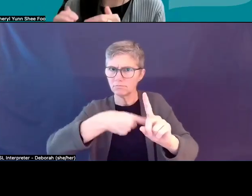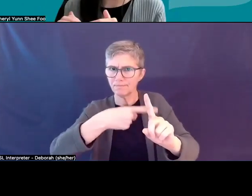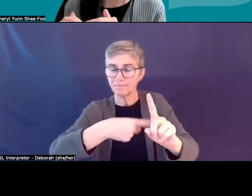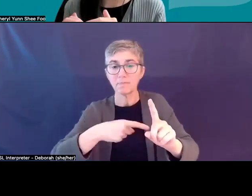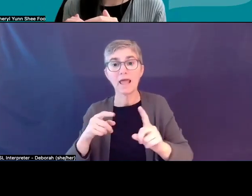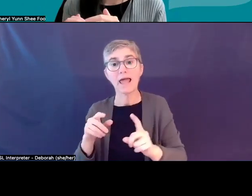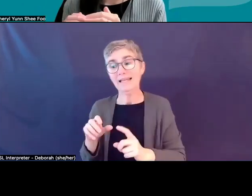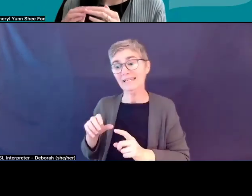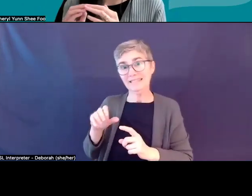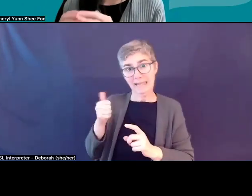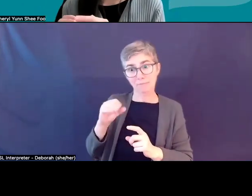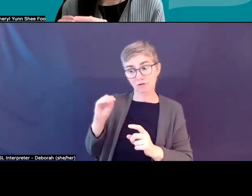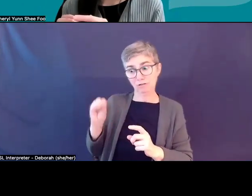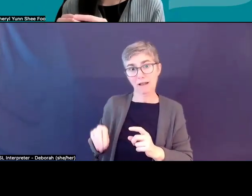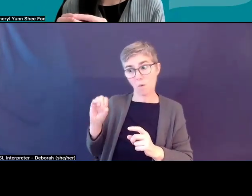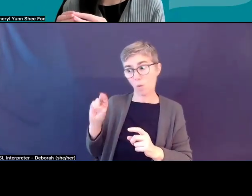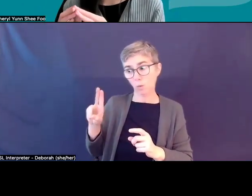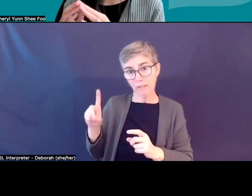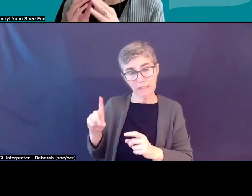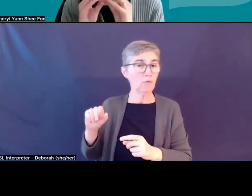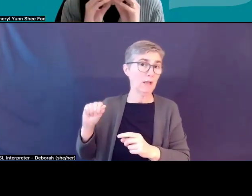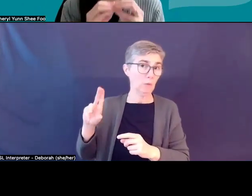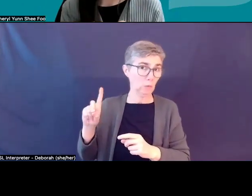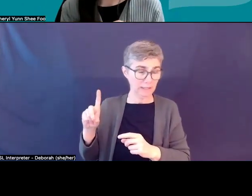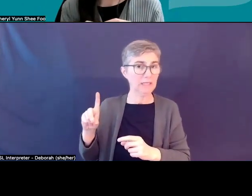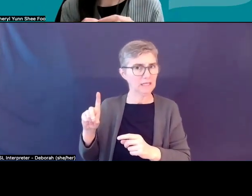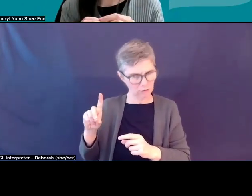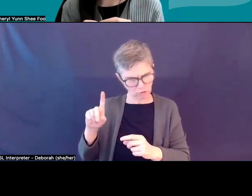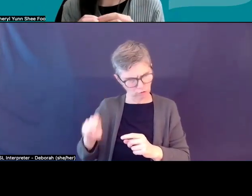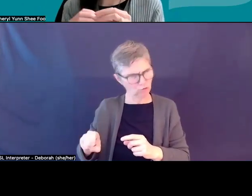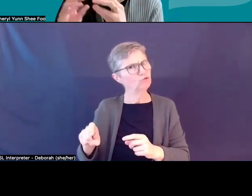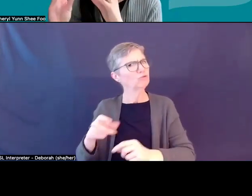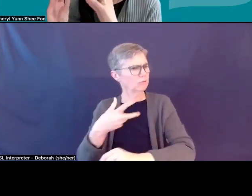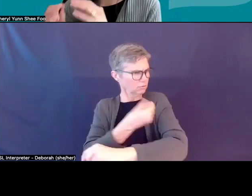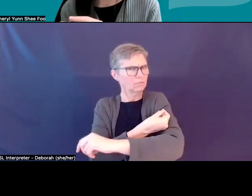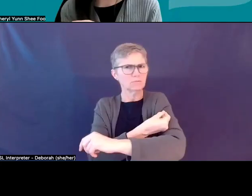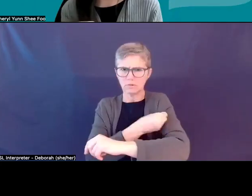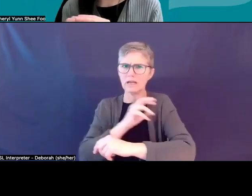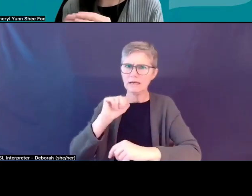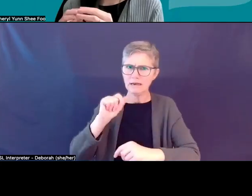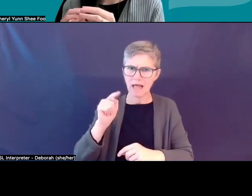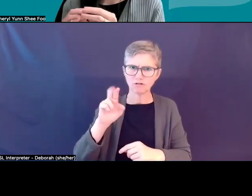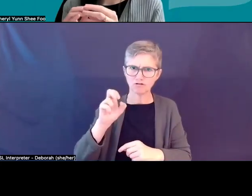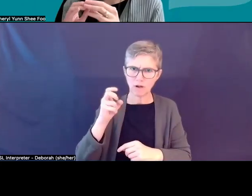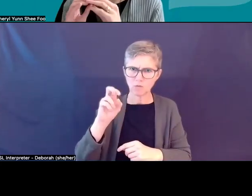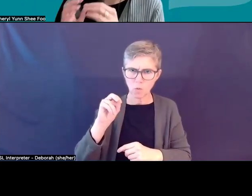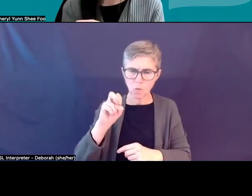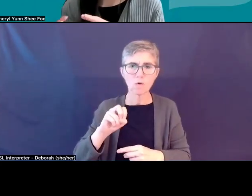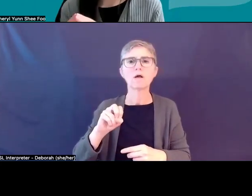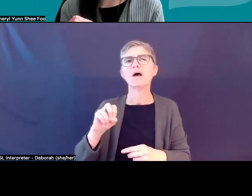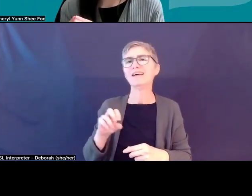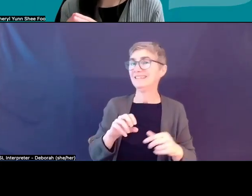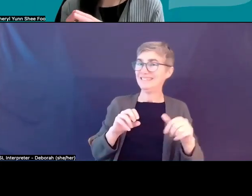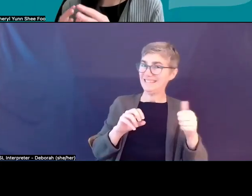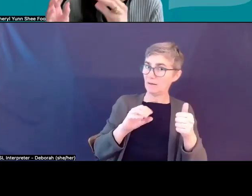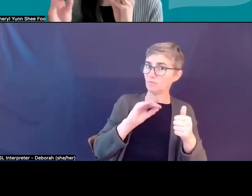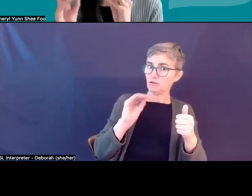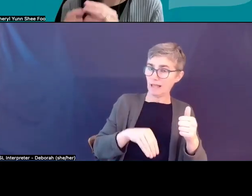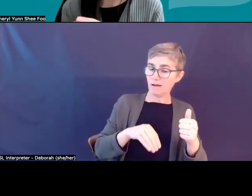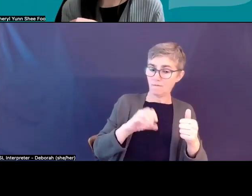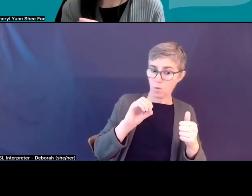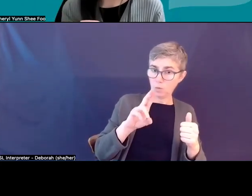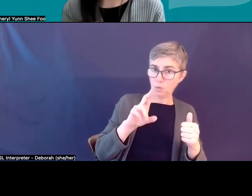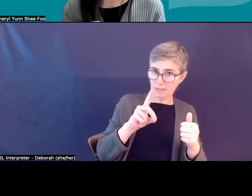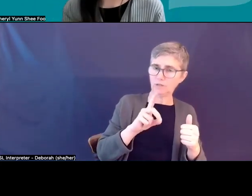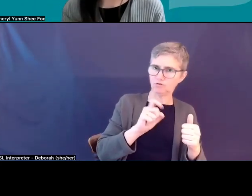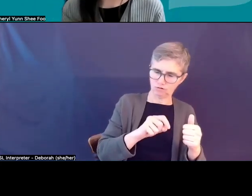with opioid or alcohol use disorder to be on long-acting naltrexone, and 10% of people with opioid use disorder to